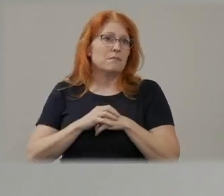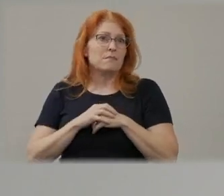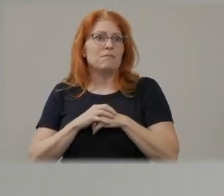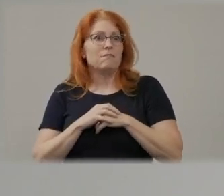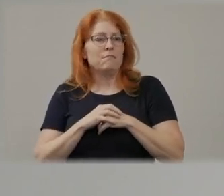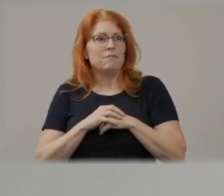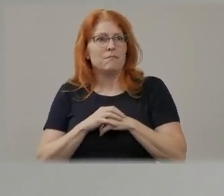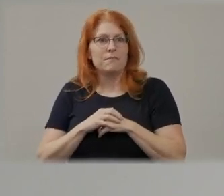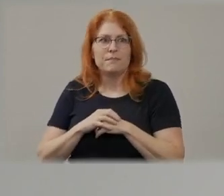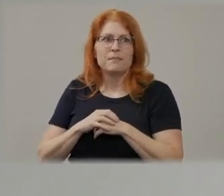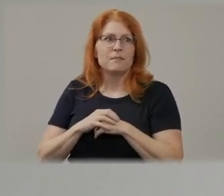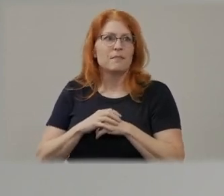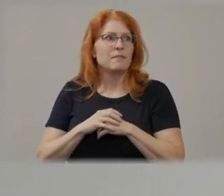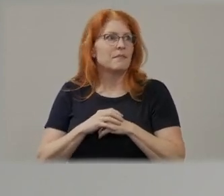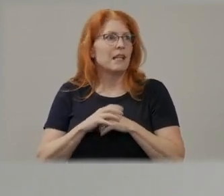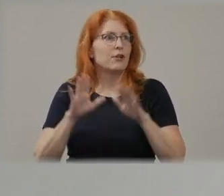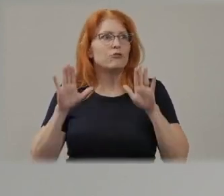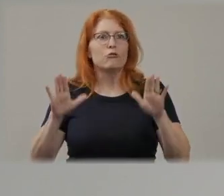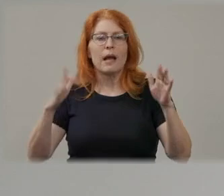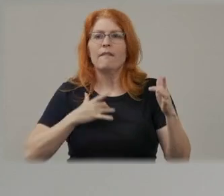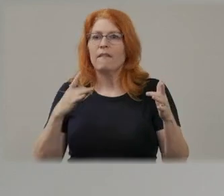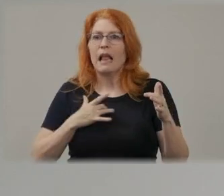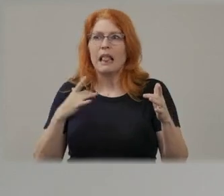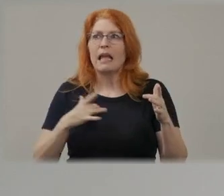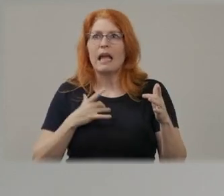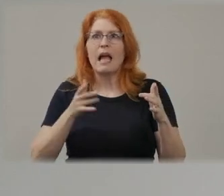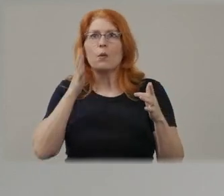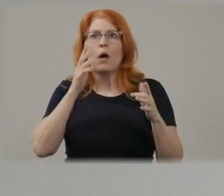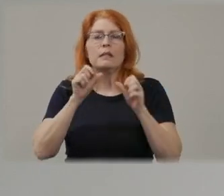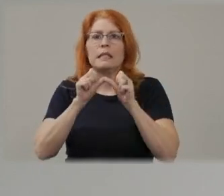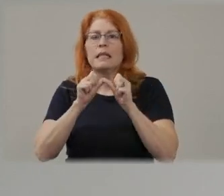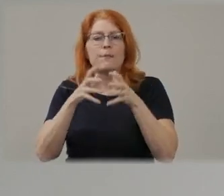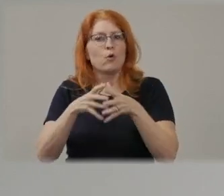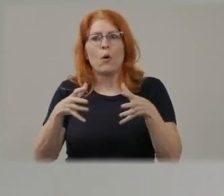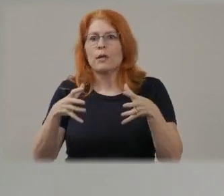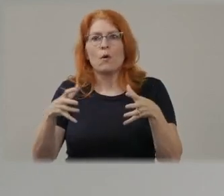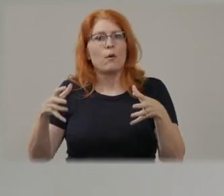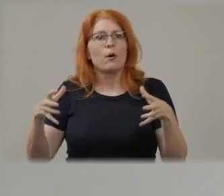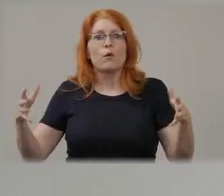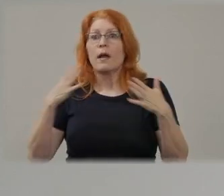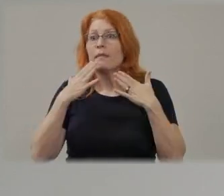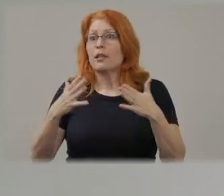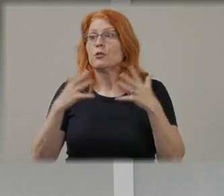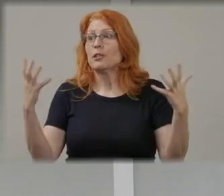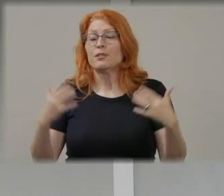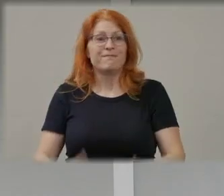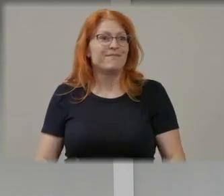such a great feeling towards it that we're going to just keep growing this. So thank you so much.